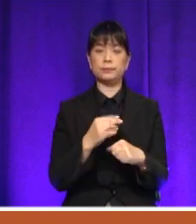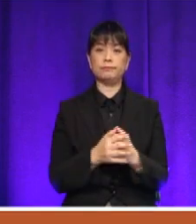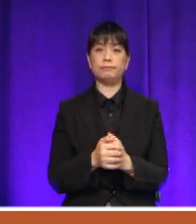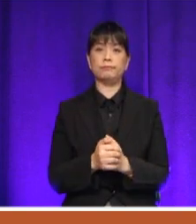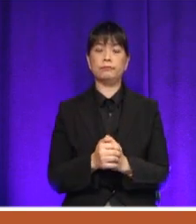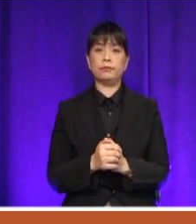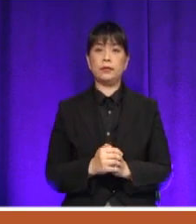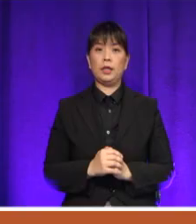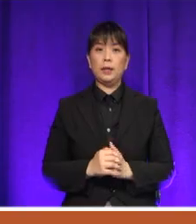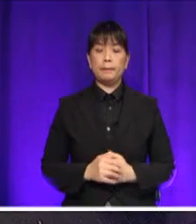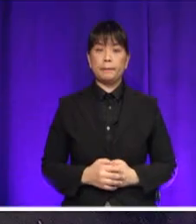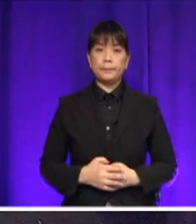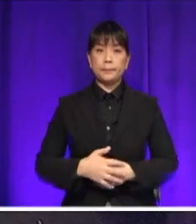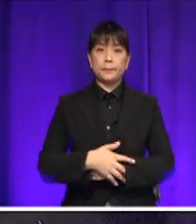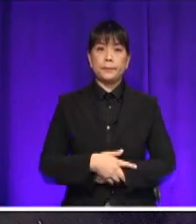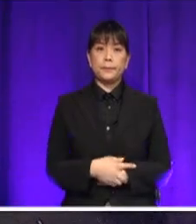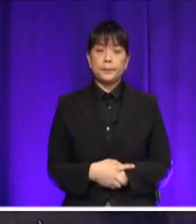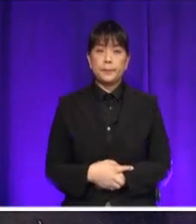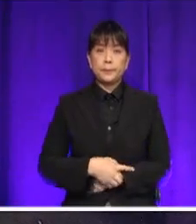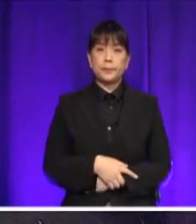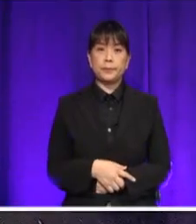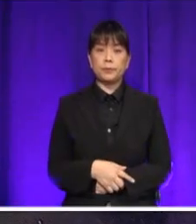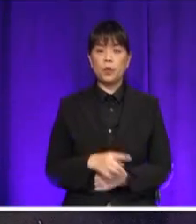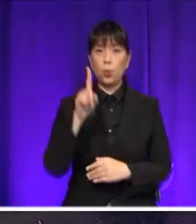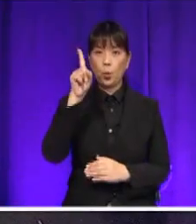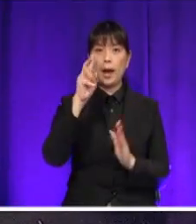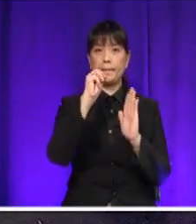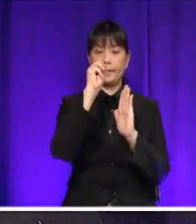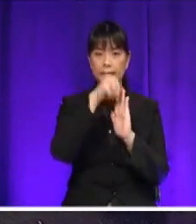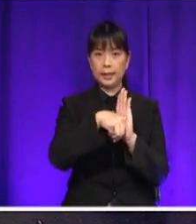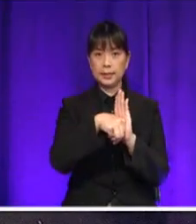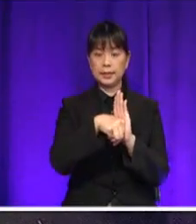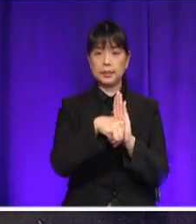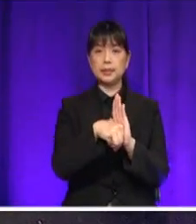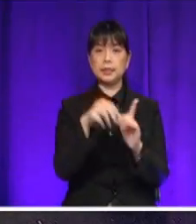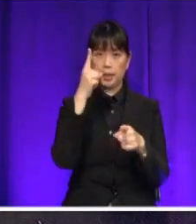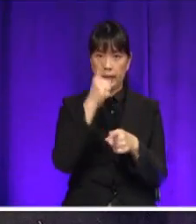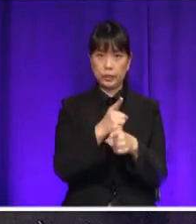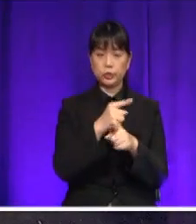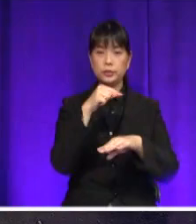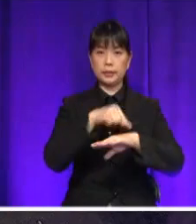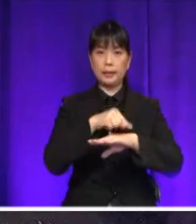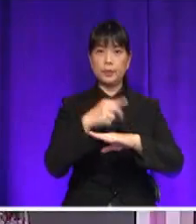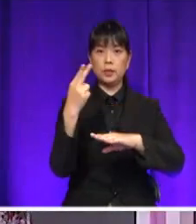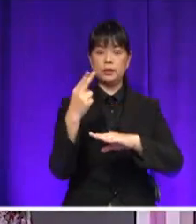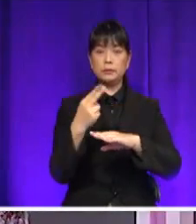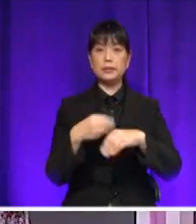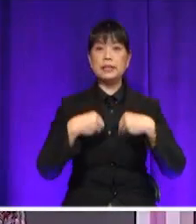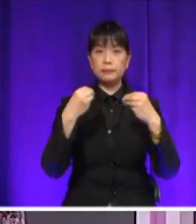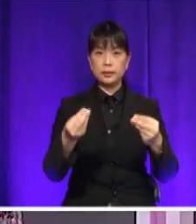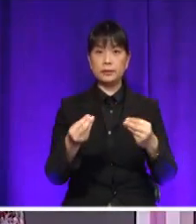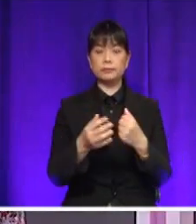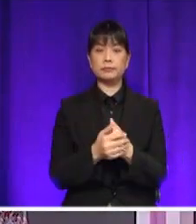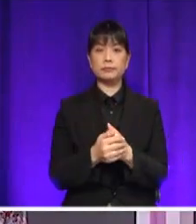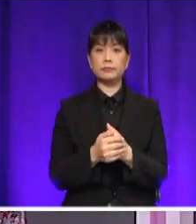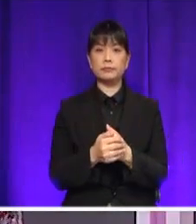minute because that's actually the actual time that's given in the exam. You have to try and figure out within 1